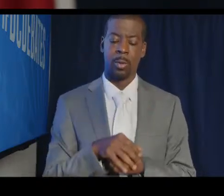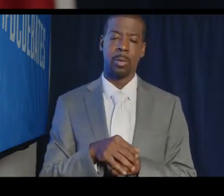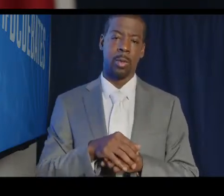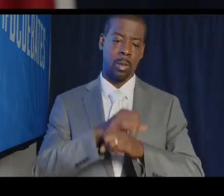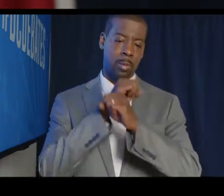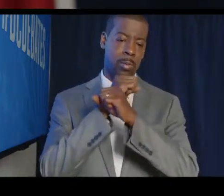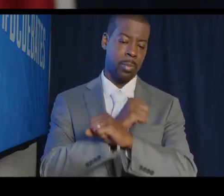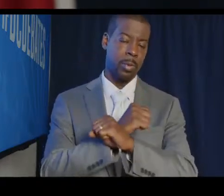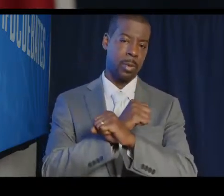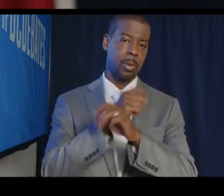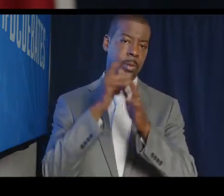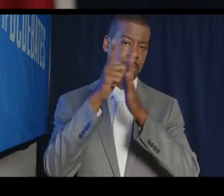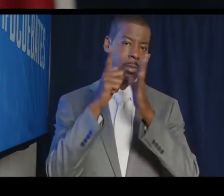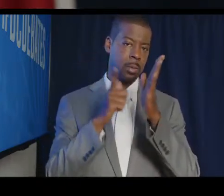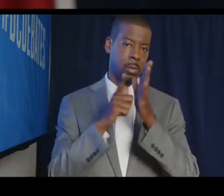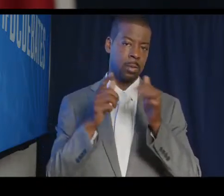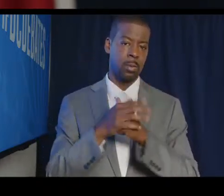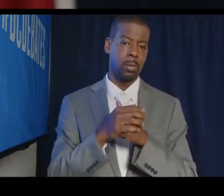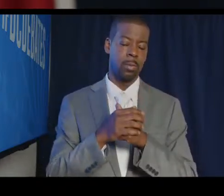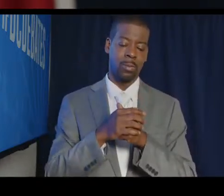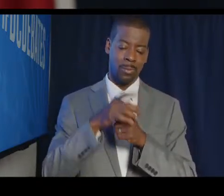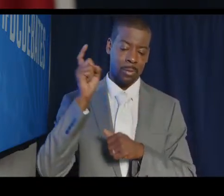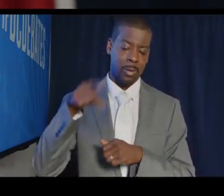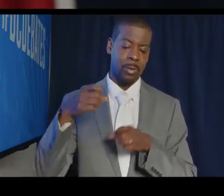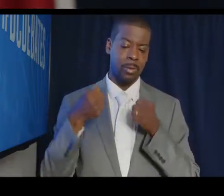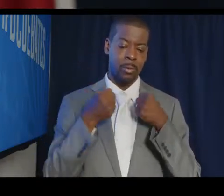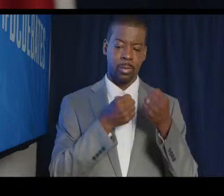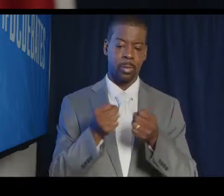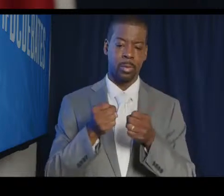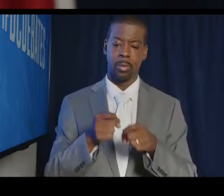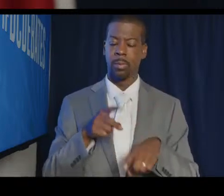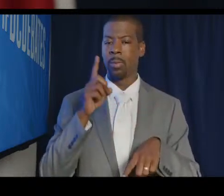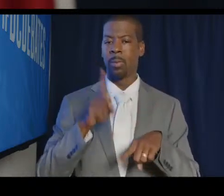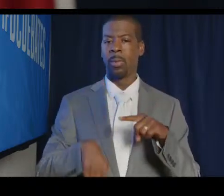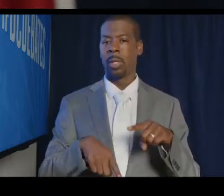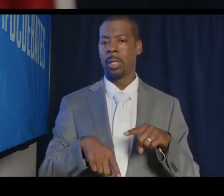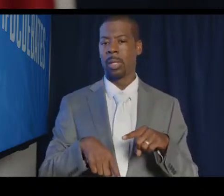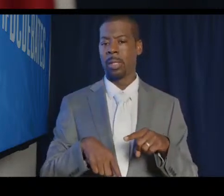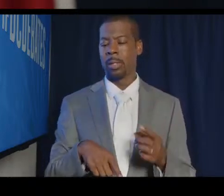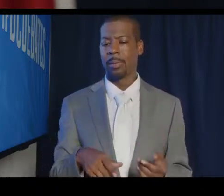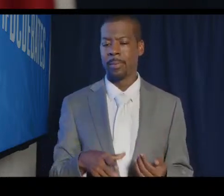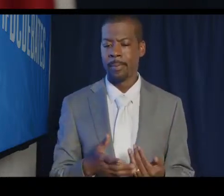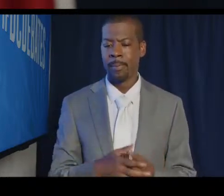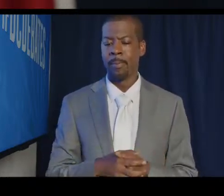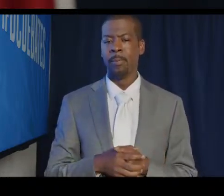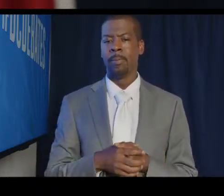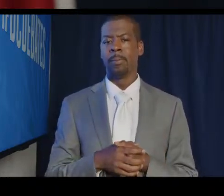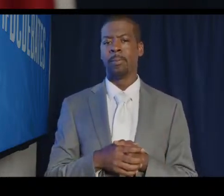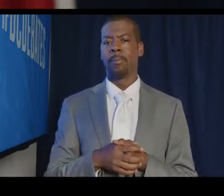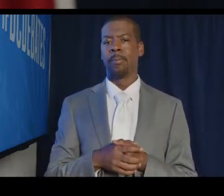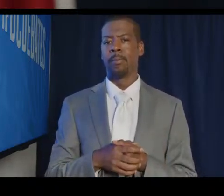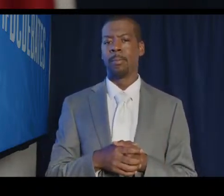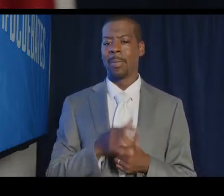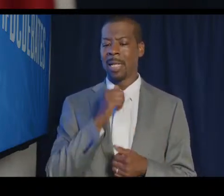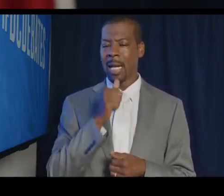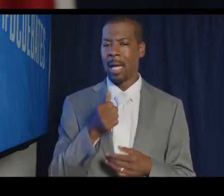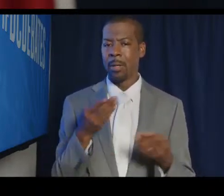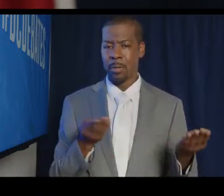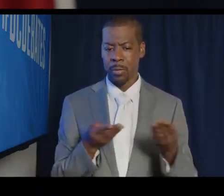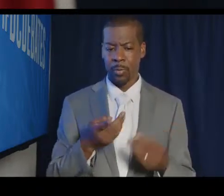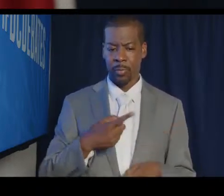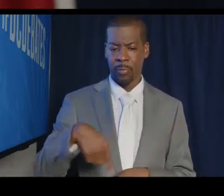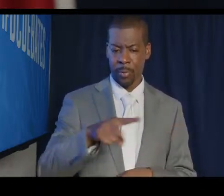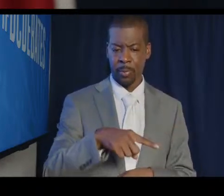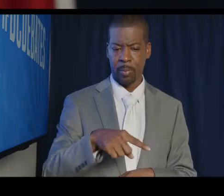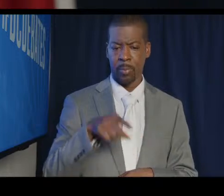laws. But as much as we need to be strategic, we cannot let down the people who elected us to represent them, the things that we